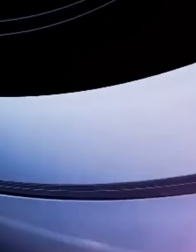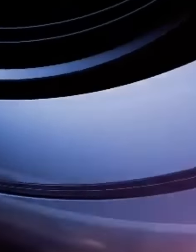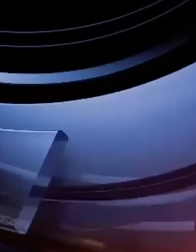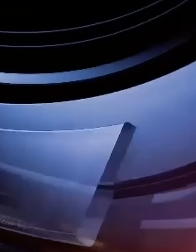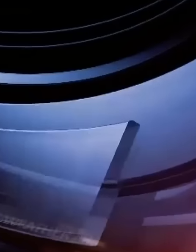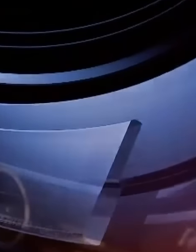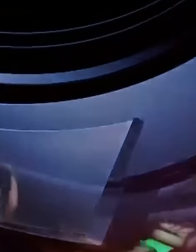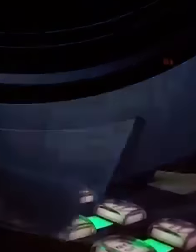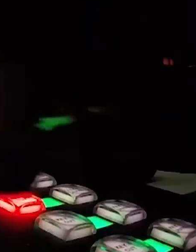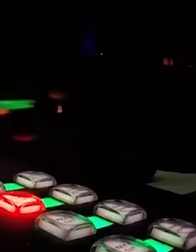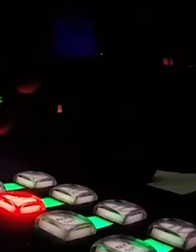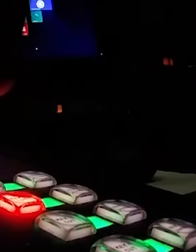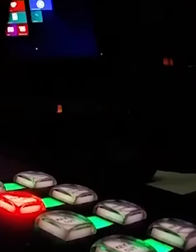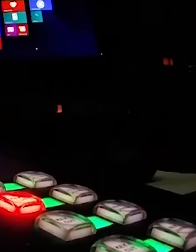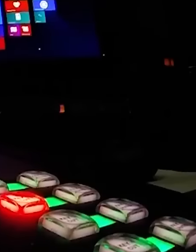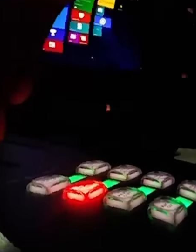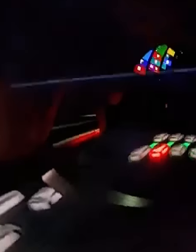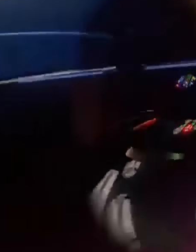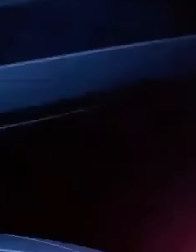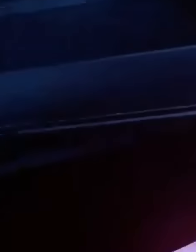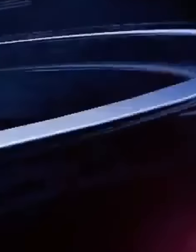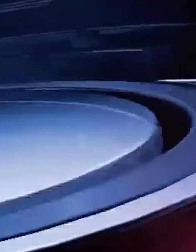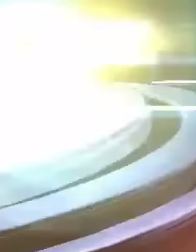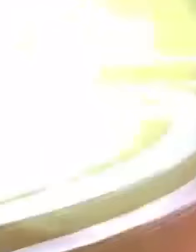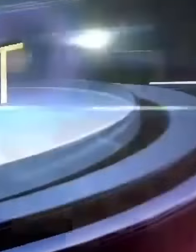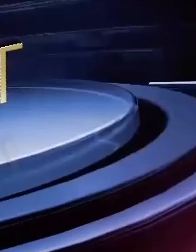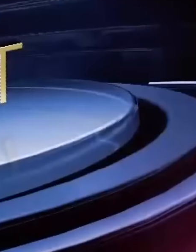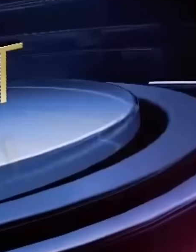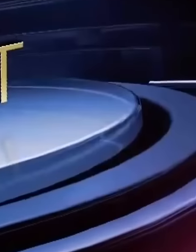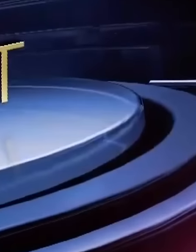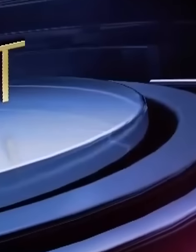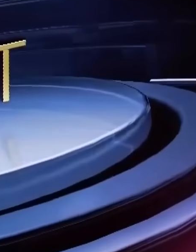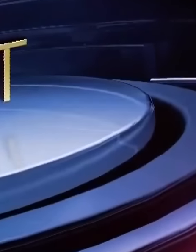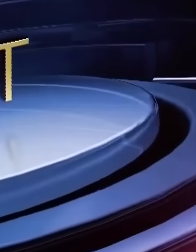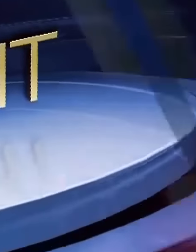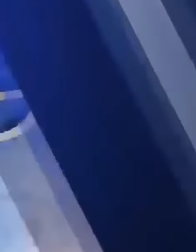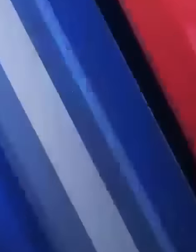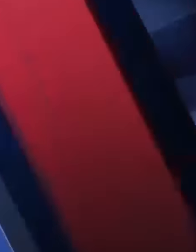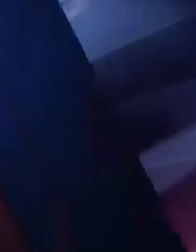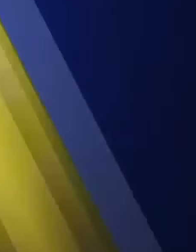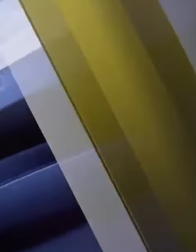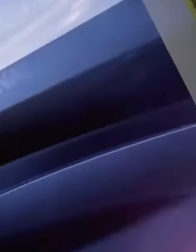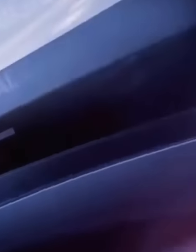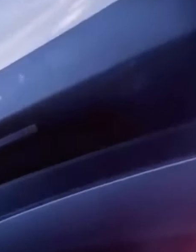Broadcasting from our studios in the Pine St. Michael, this is CBC NewsNight, starting now.